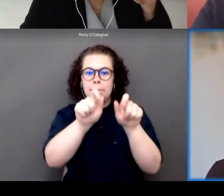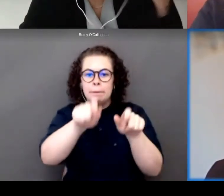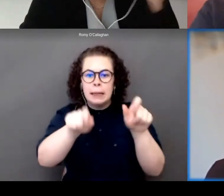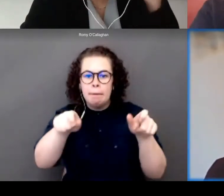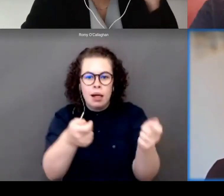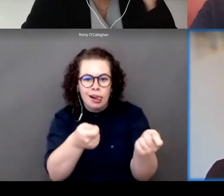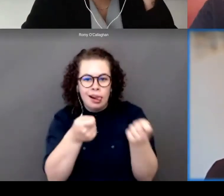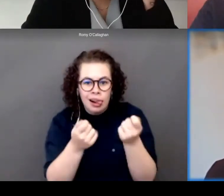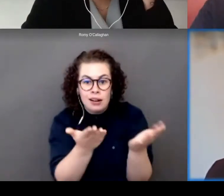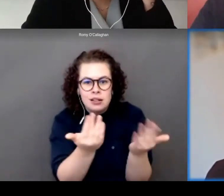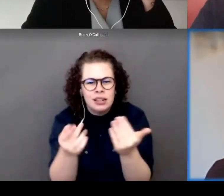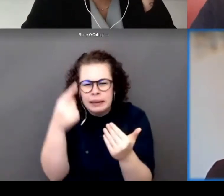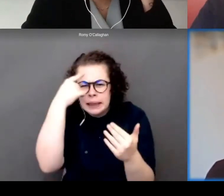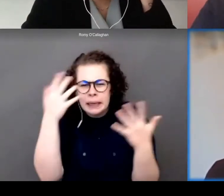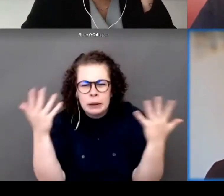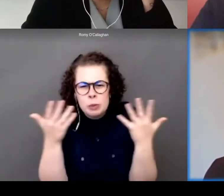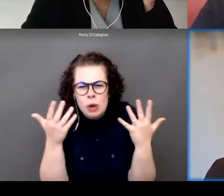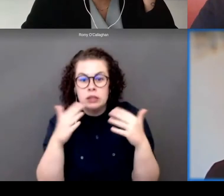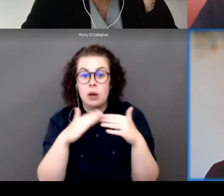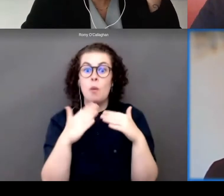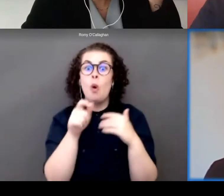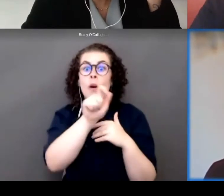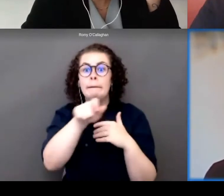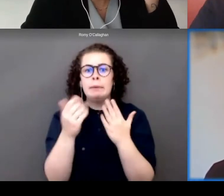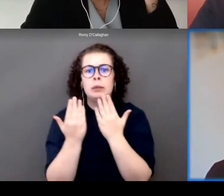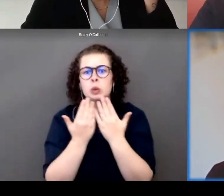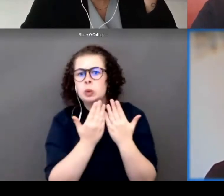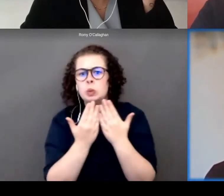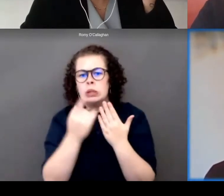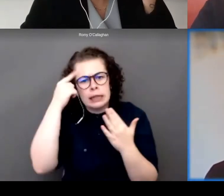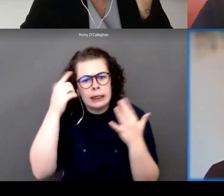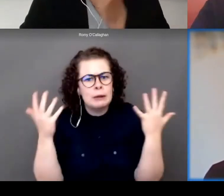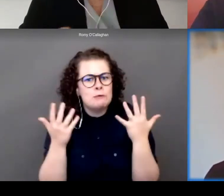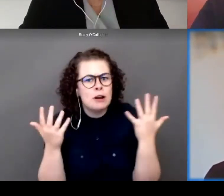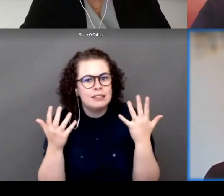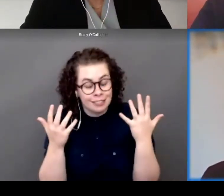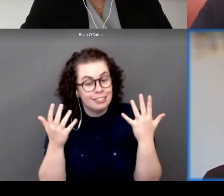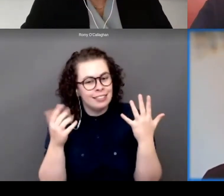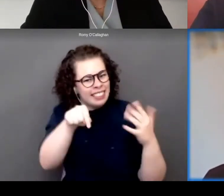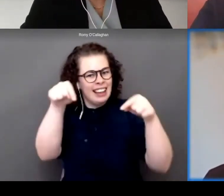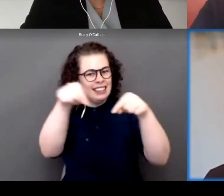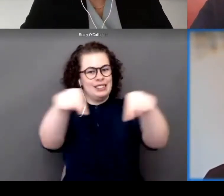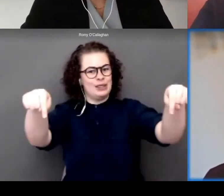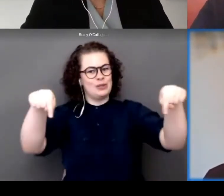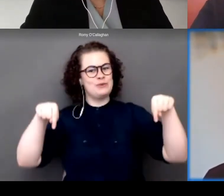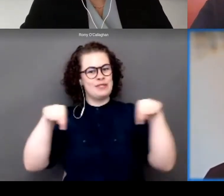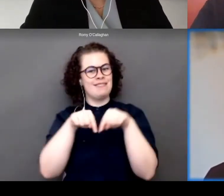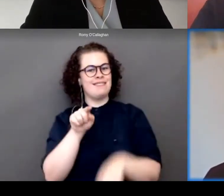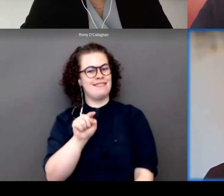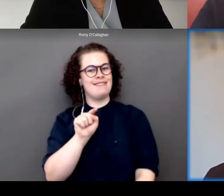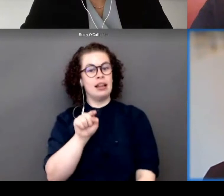students. So I think that, yes, the role, the political role of the